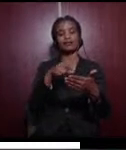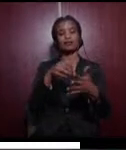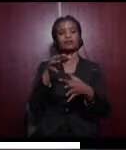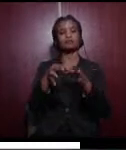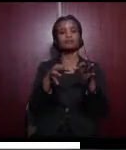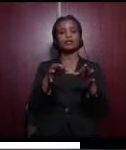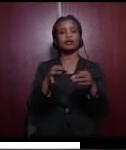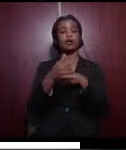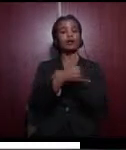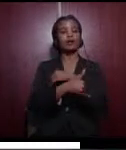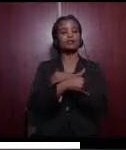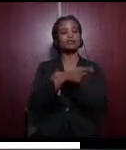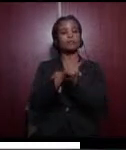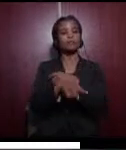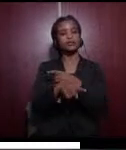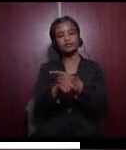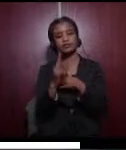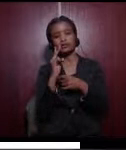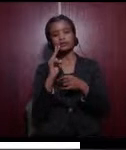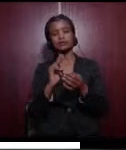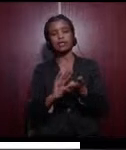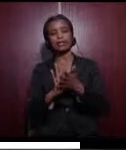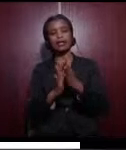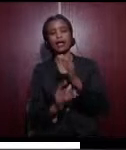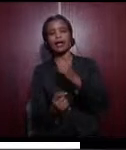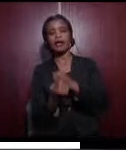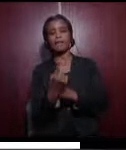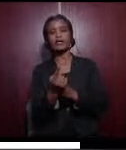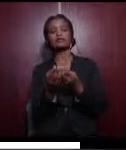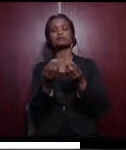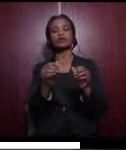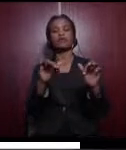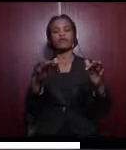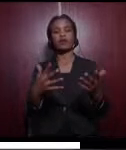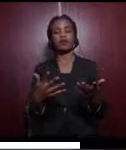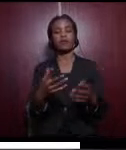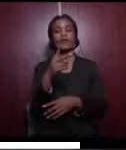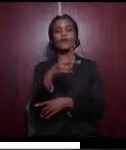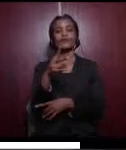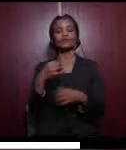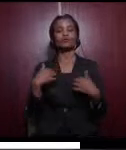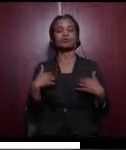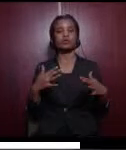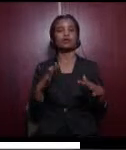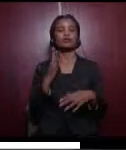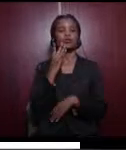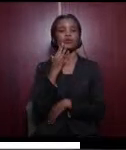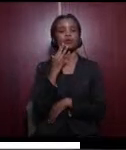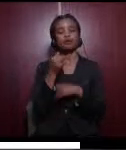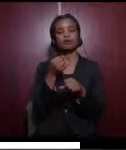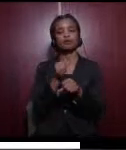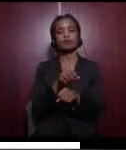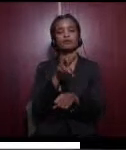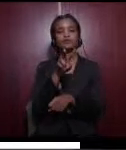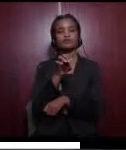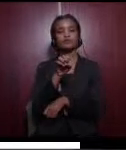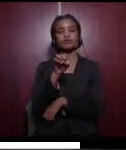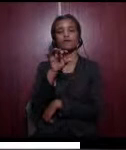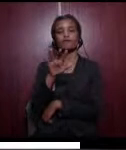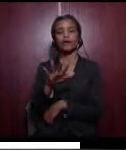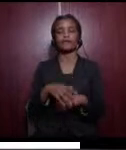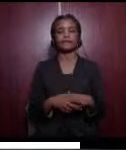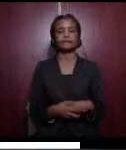should respond to various disasters that might occur, was also introduced in the year 2005. Can you please to the next